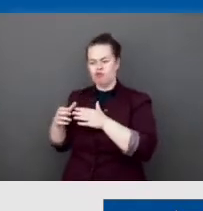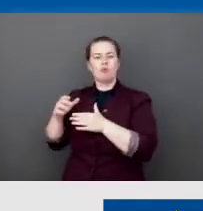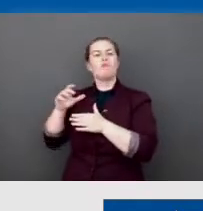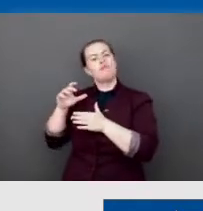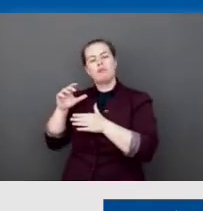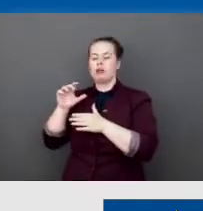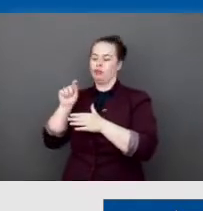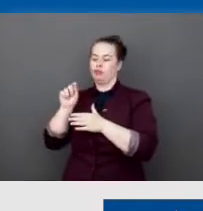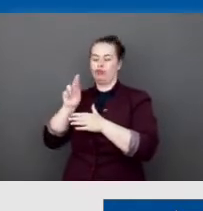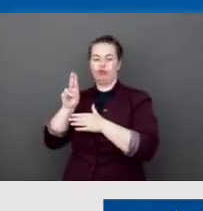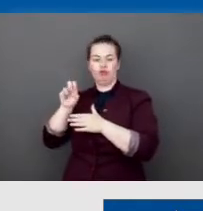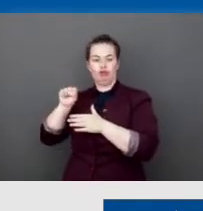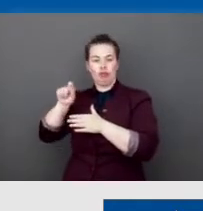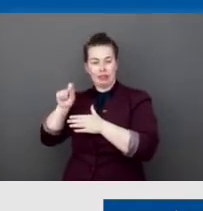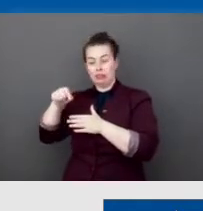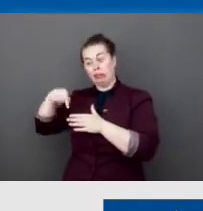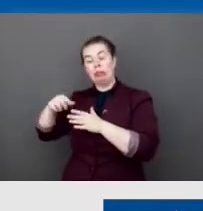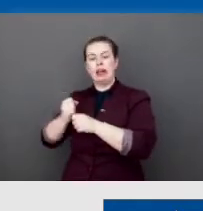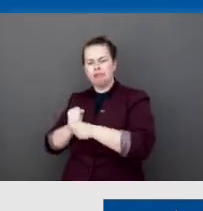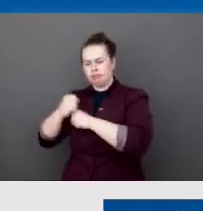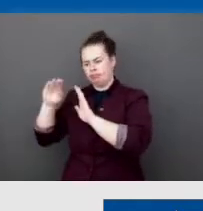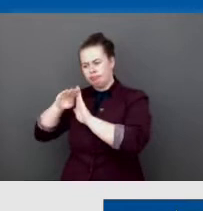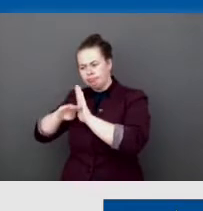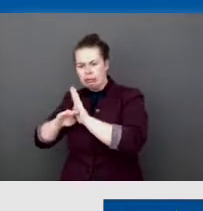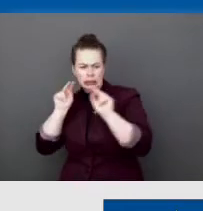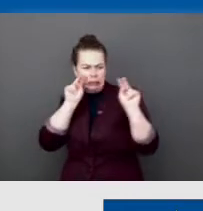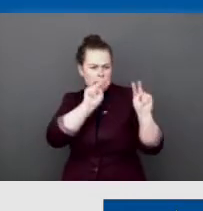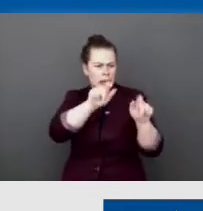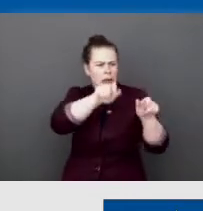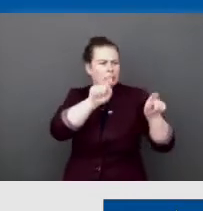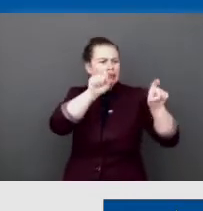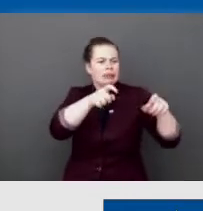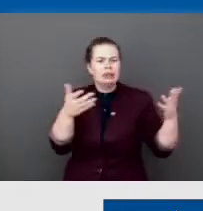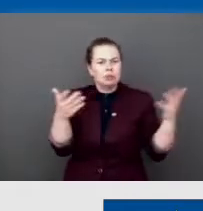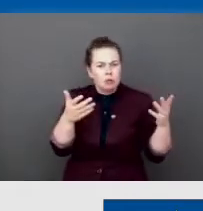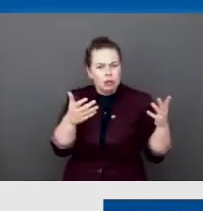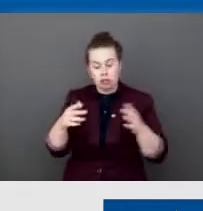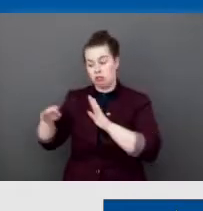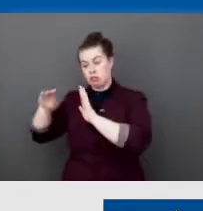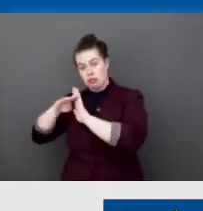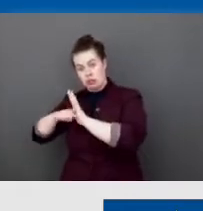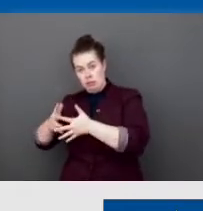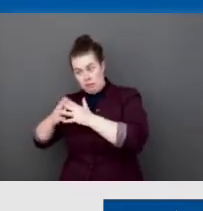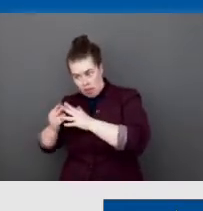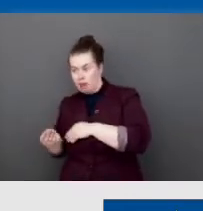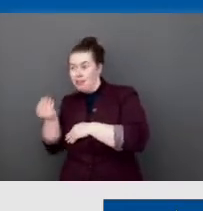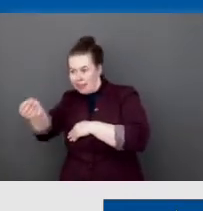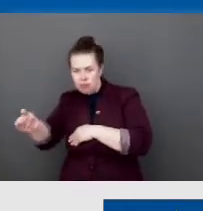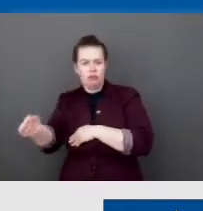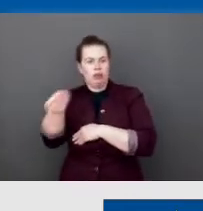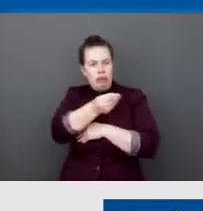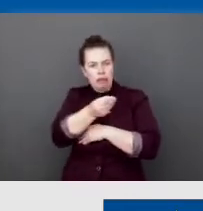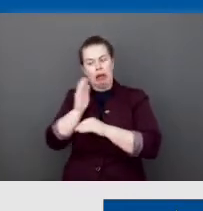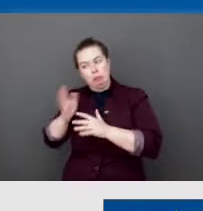social care, and they have to provide a delivery plan to meet the board's commission and the department's requirements for each financial